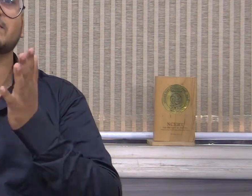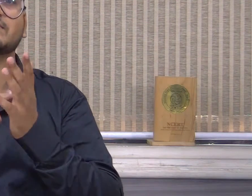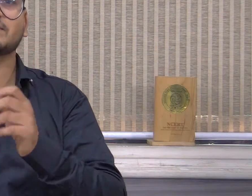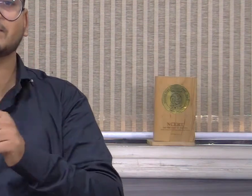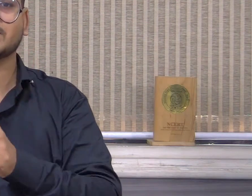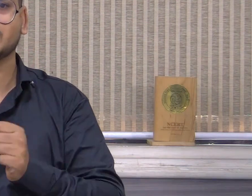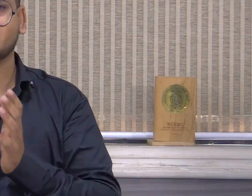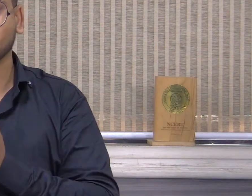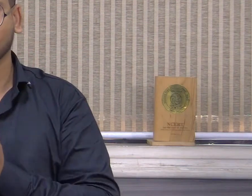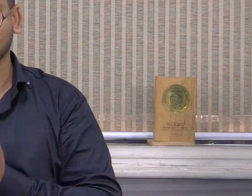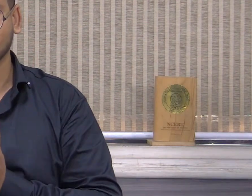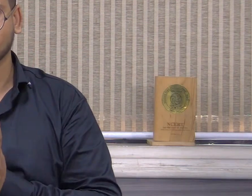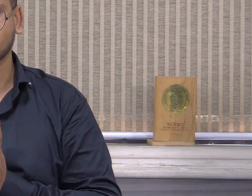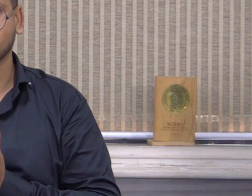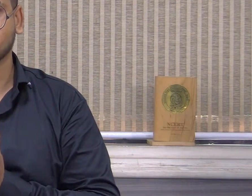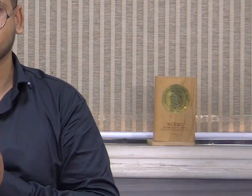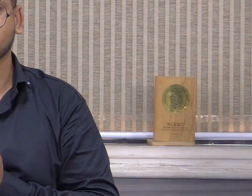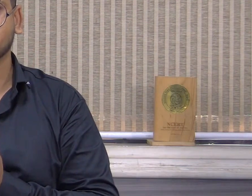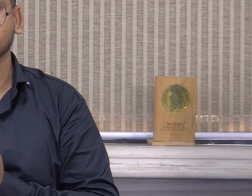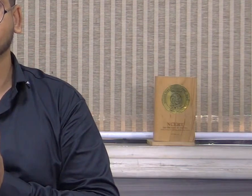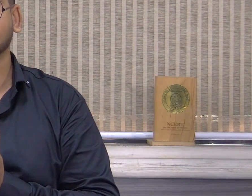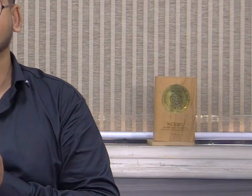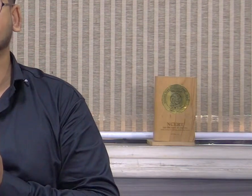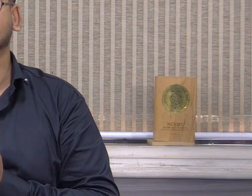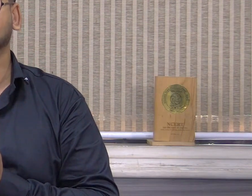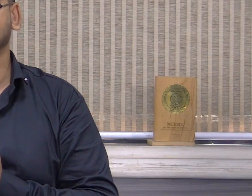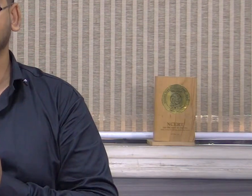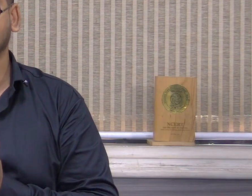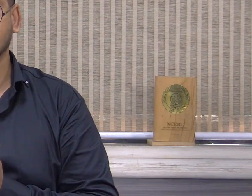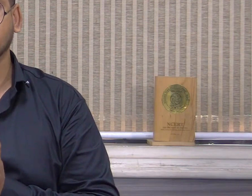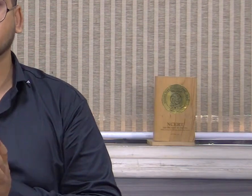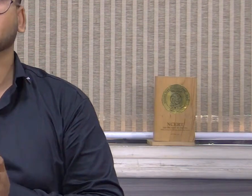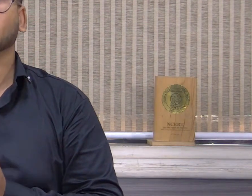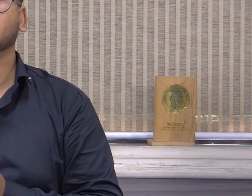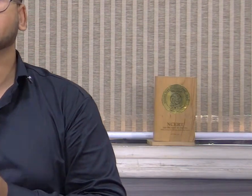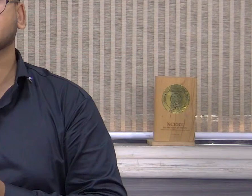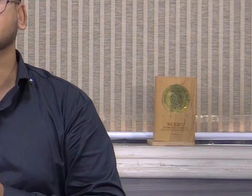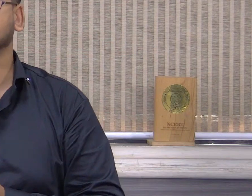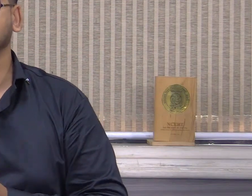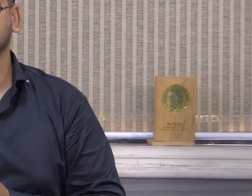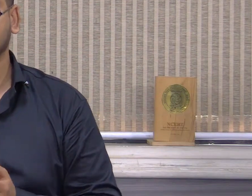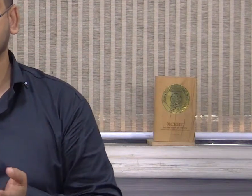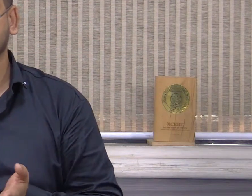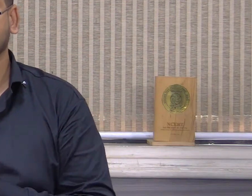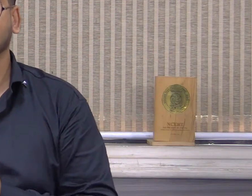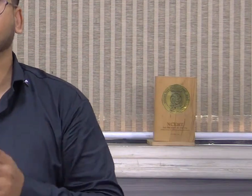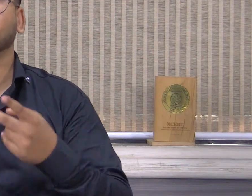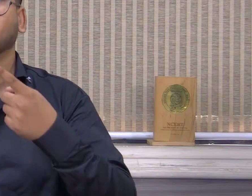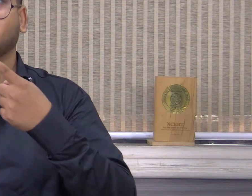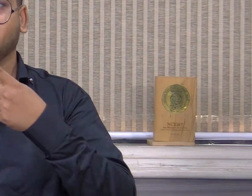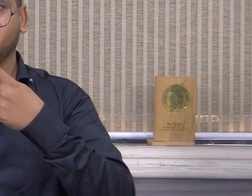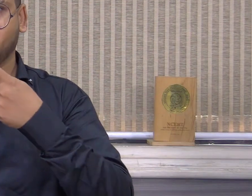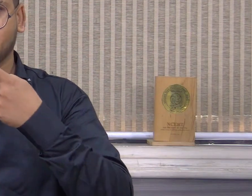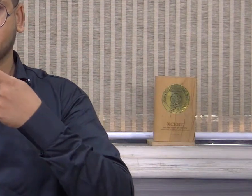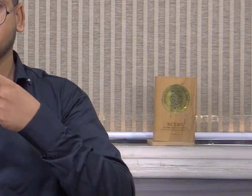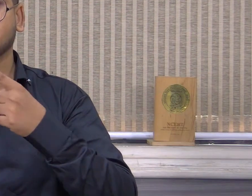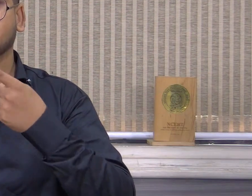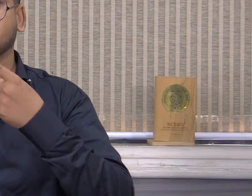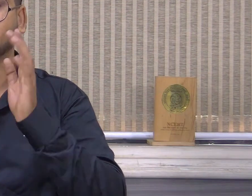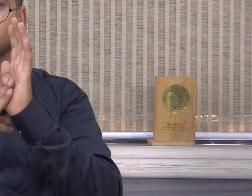Can you say it again in the same sure. pace? The first one is employees.